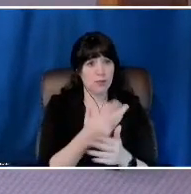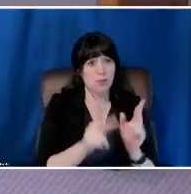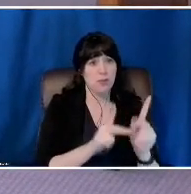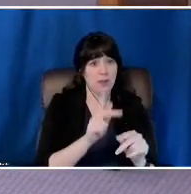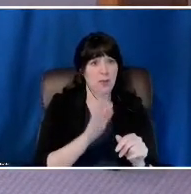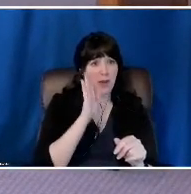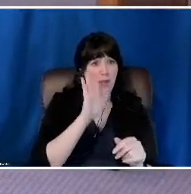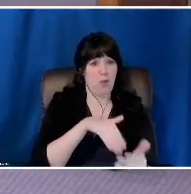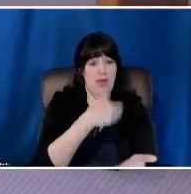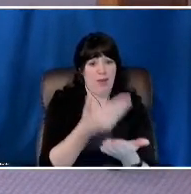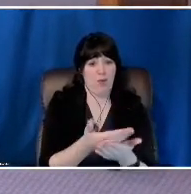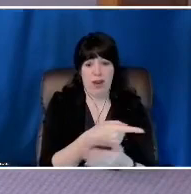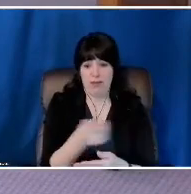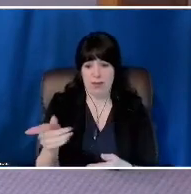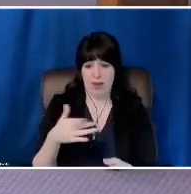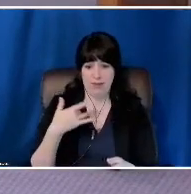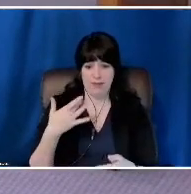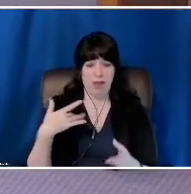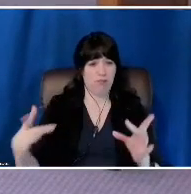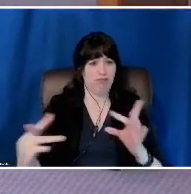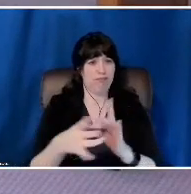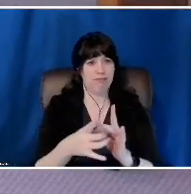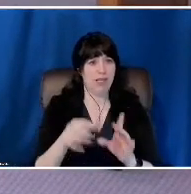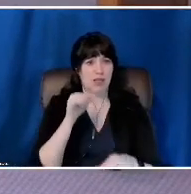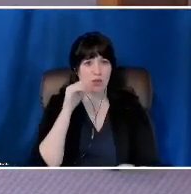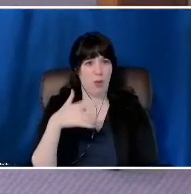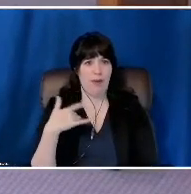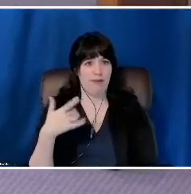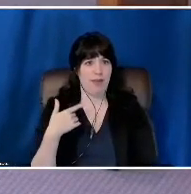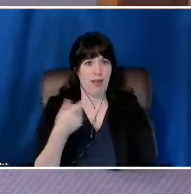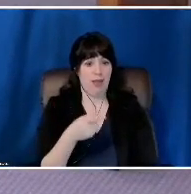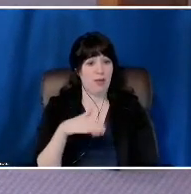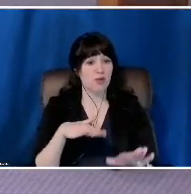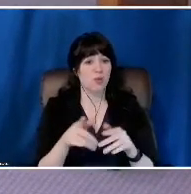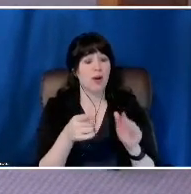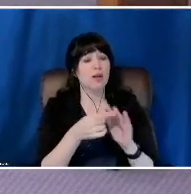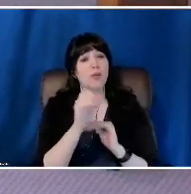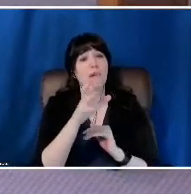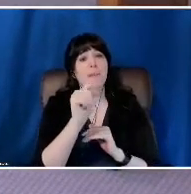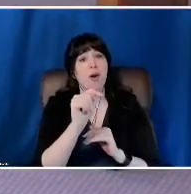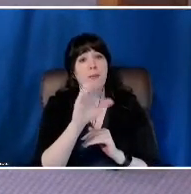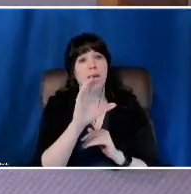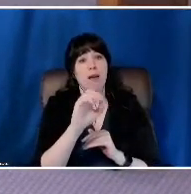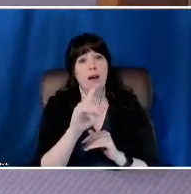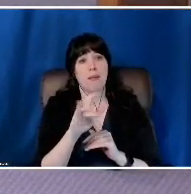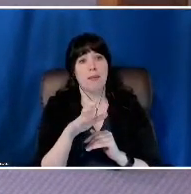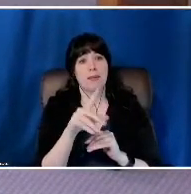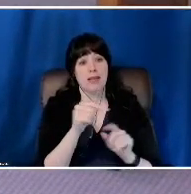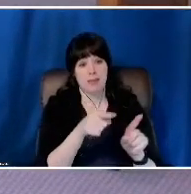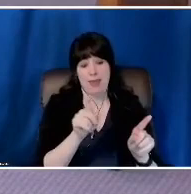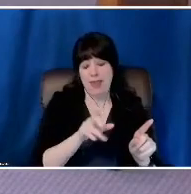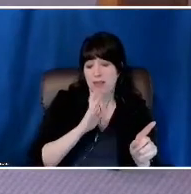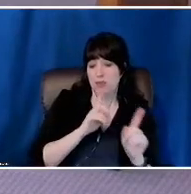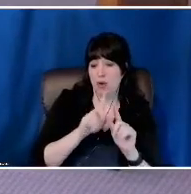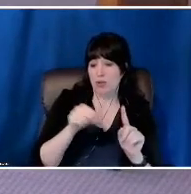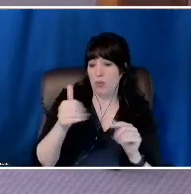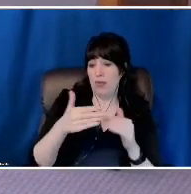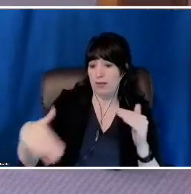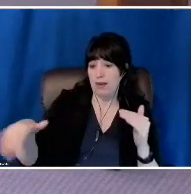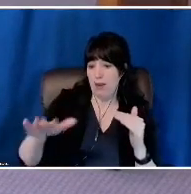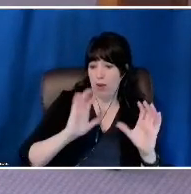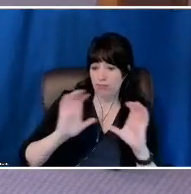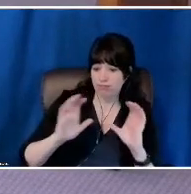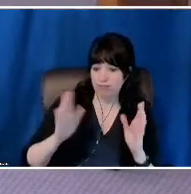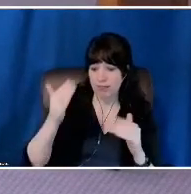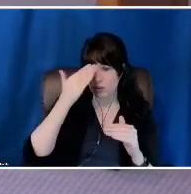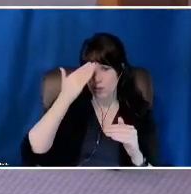so that they feel that they're not just walking to an apartment complex, but that they can talk to the neighbor down the street. They can get to know the